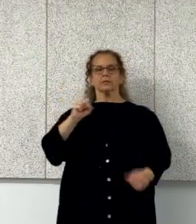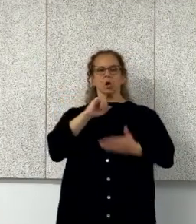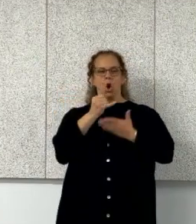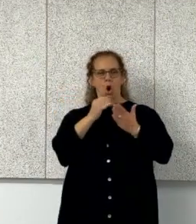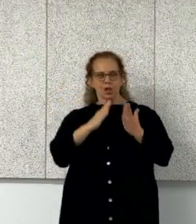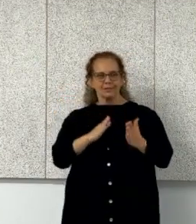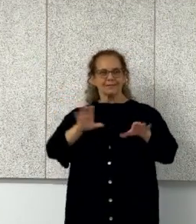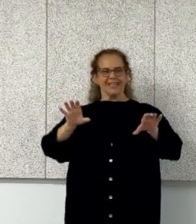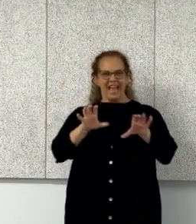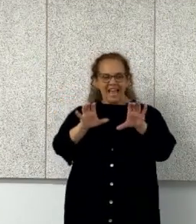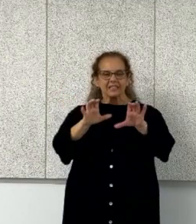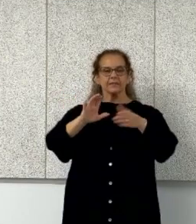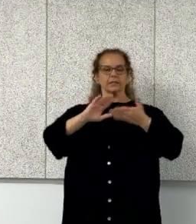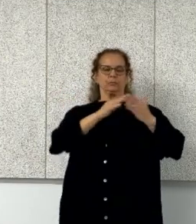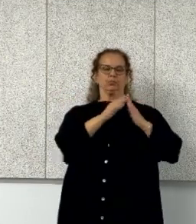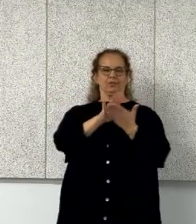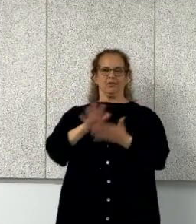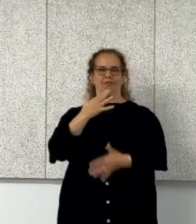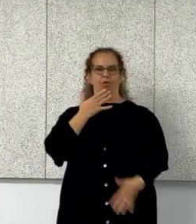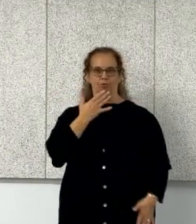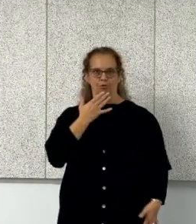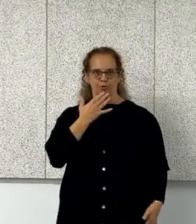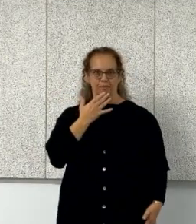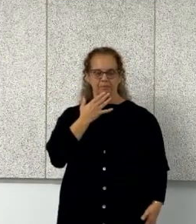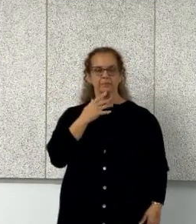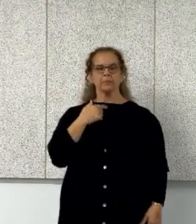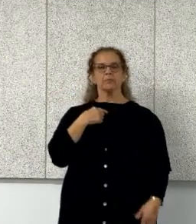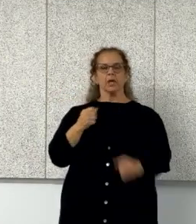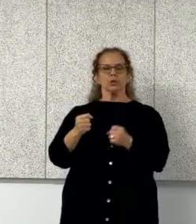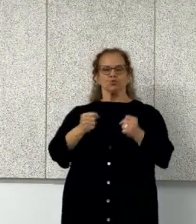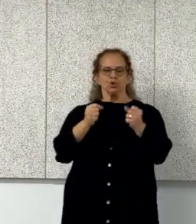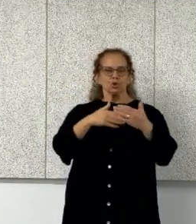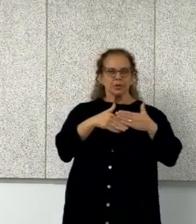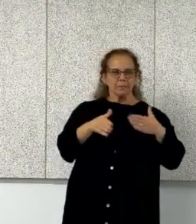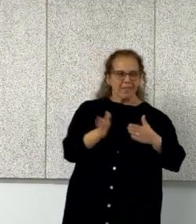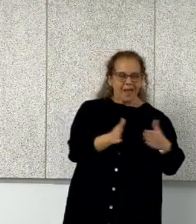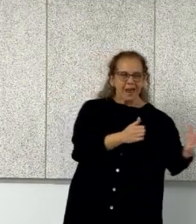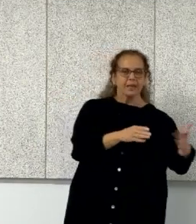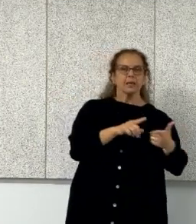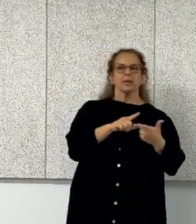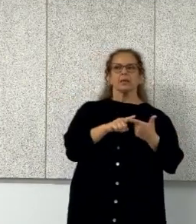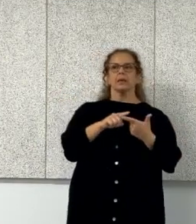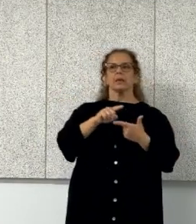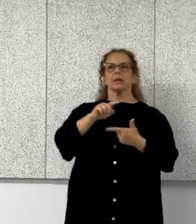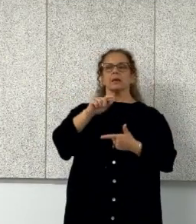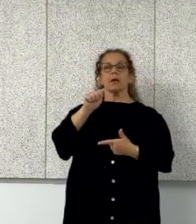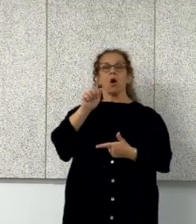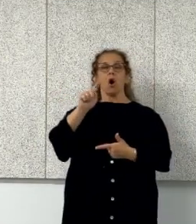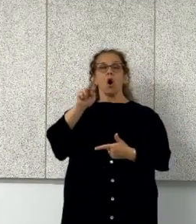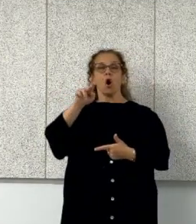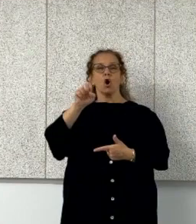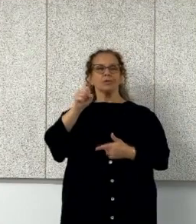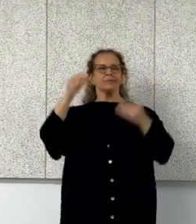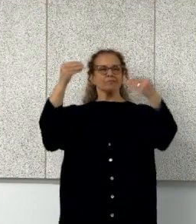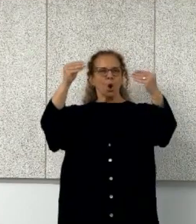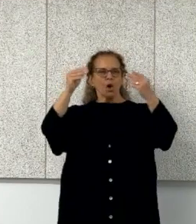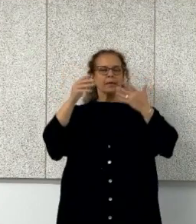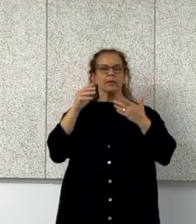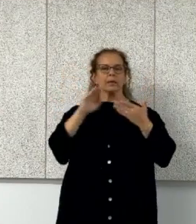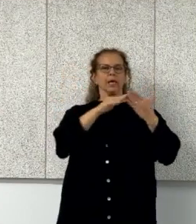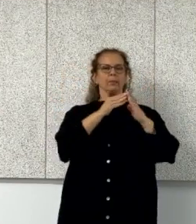of color. We do that through strategic planning, audience development, arts marketing, and community engagement initiatives.